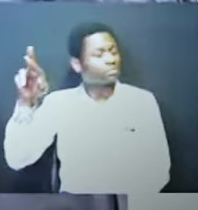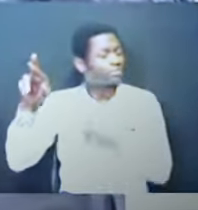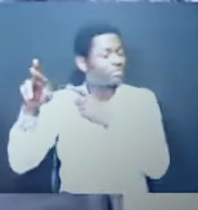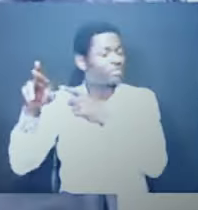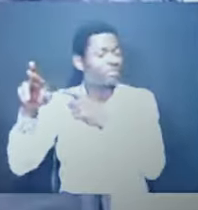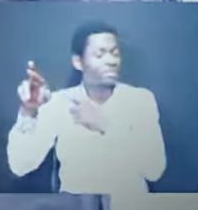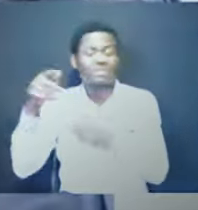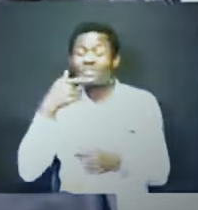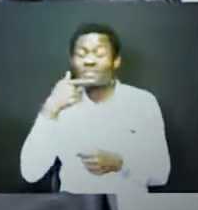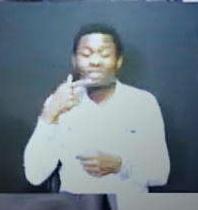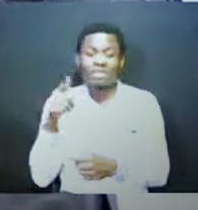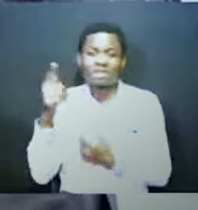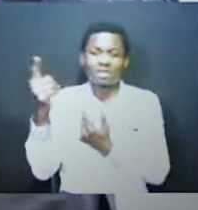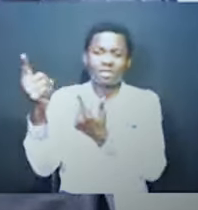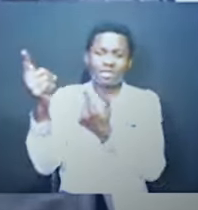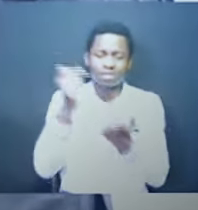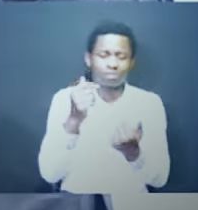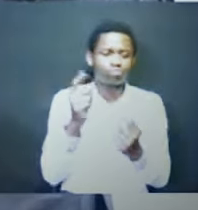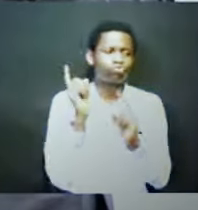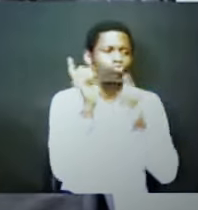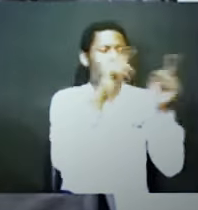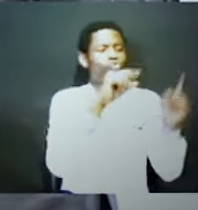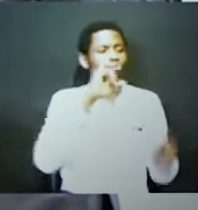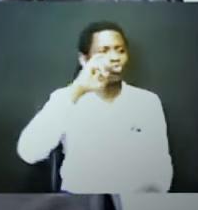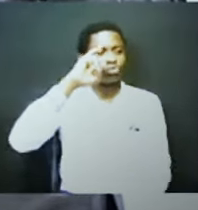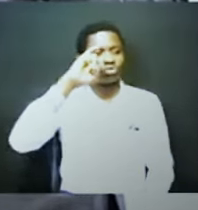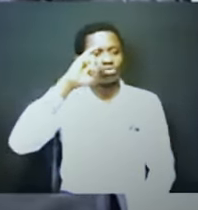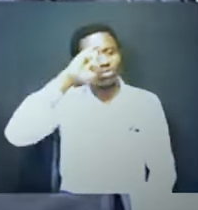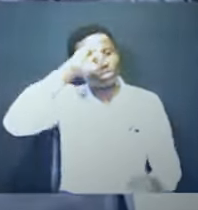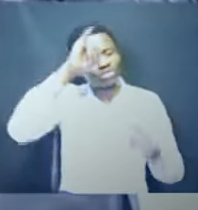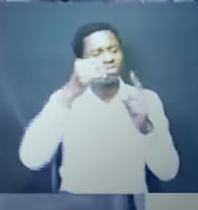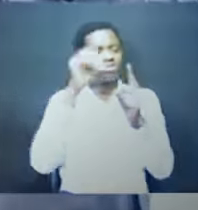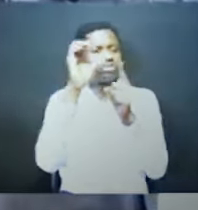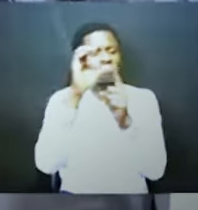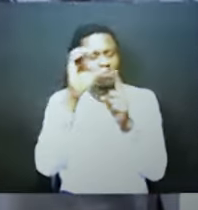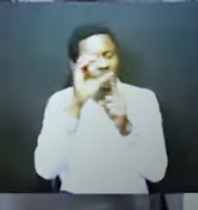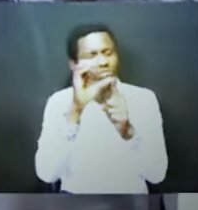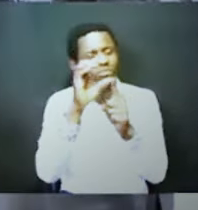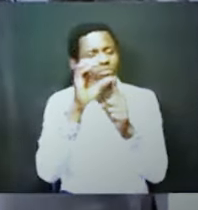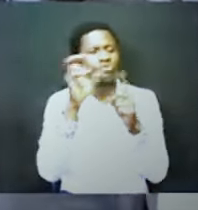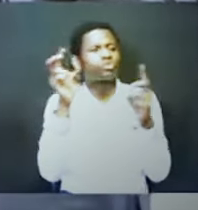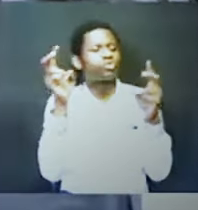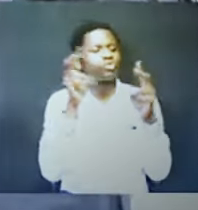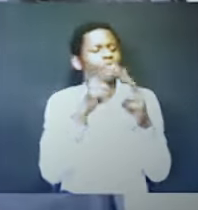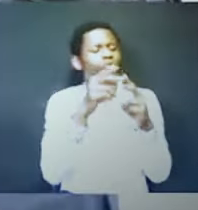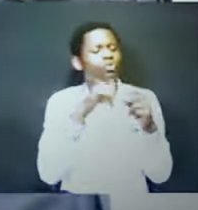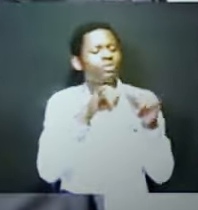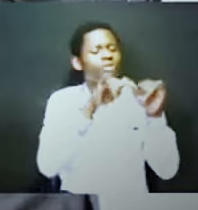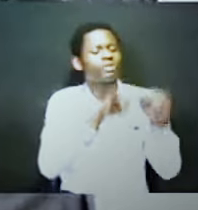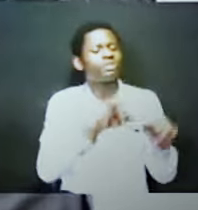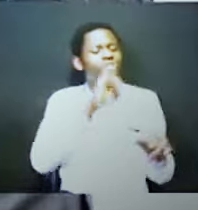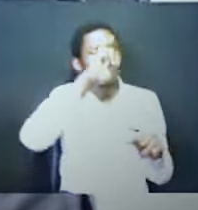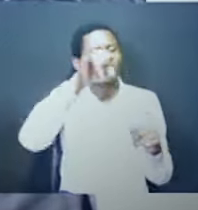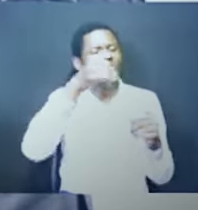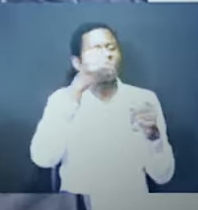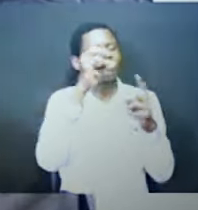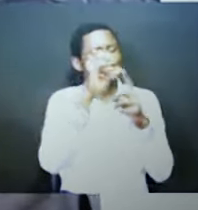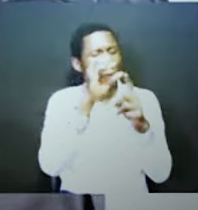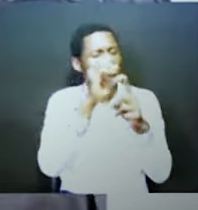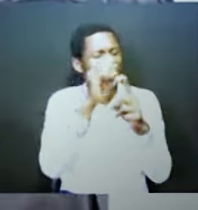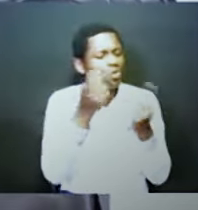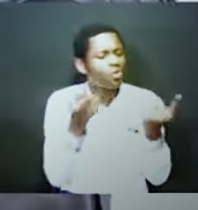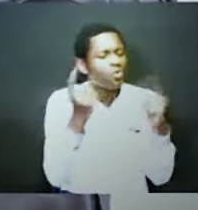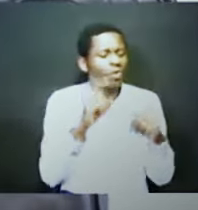Babylonian and the Aramean armies. So we remained in Jerusalem. But when they got to